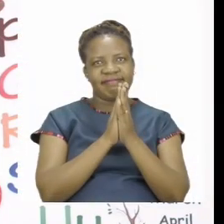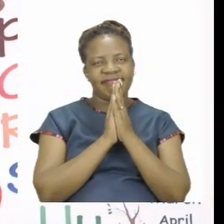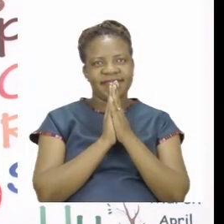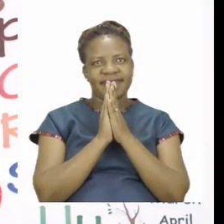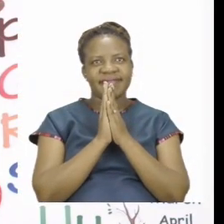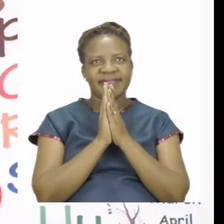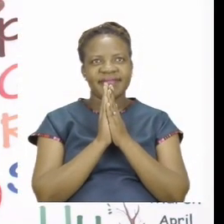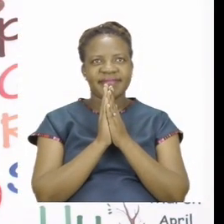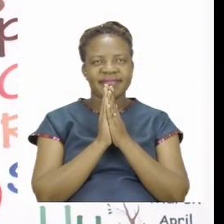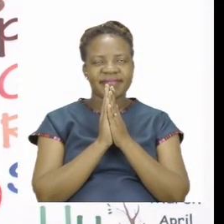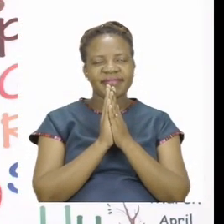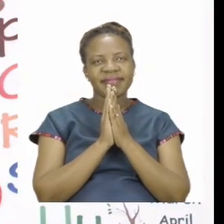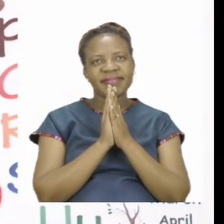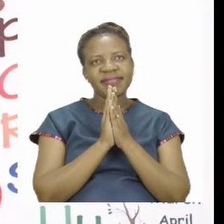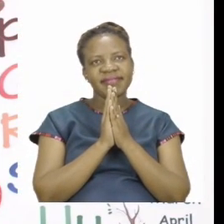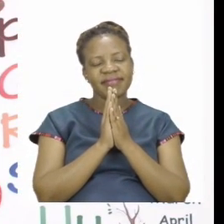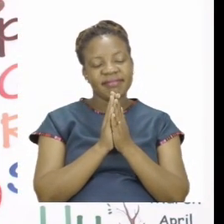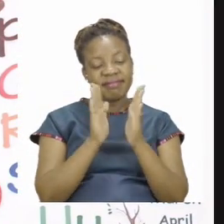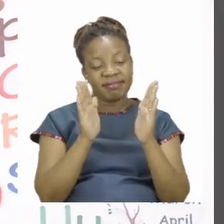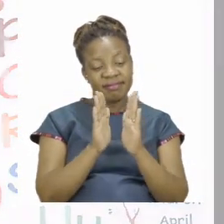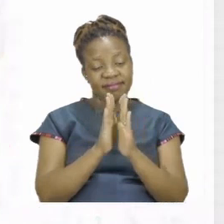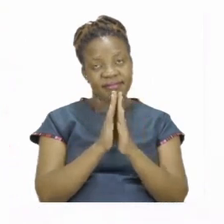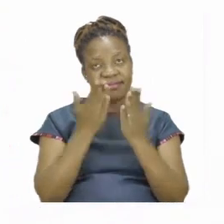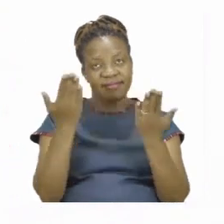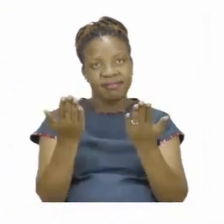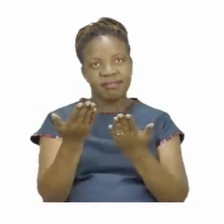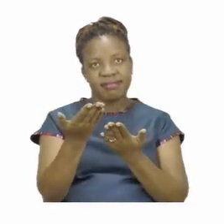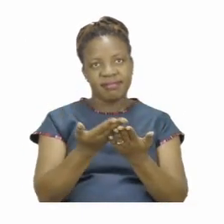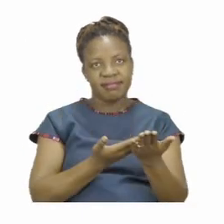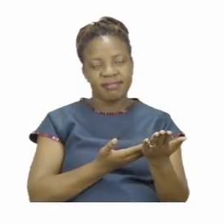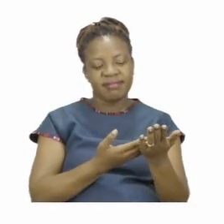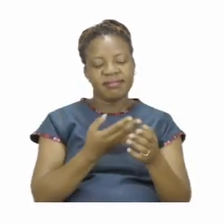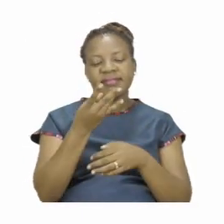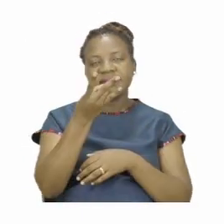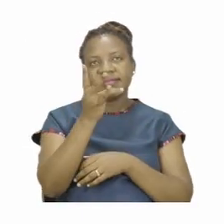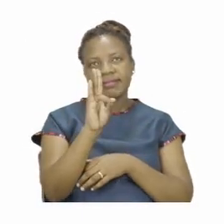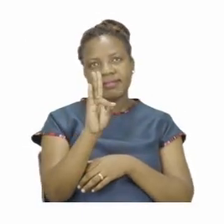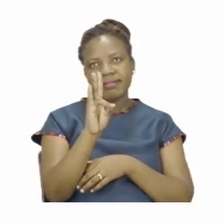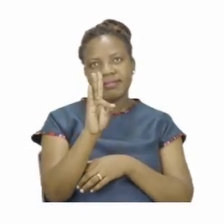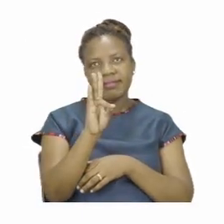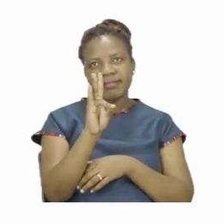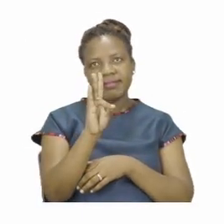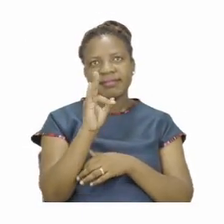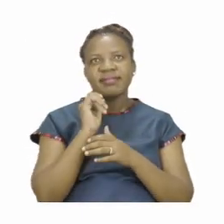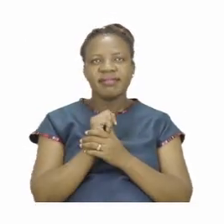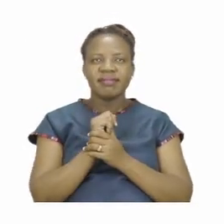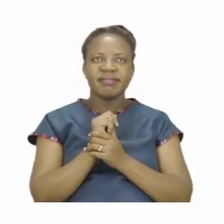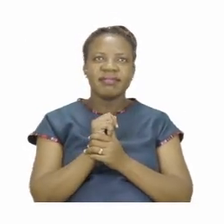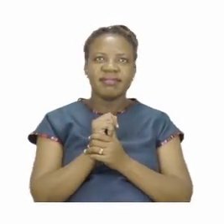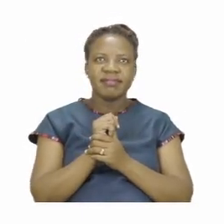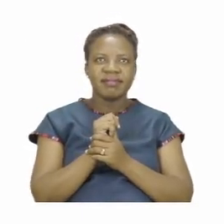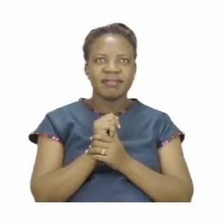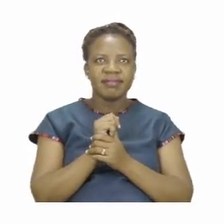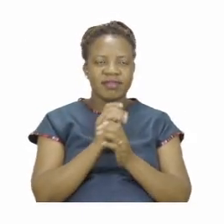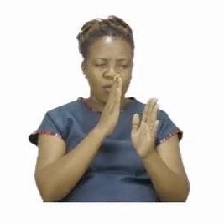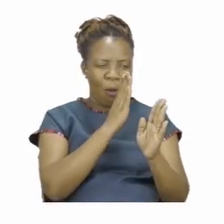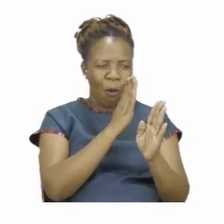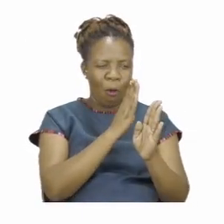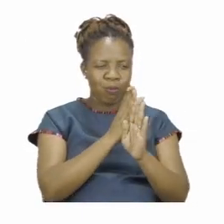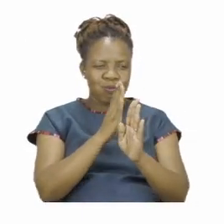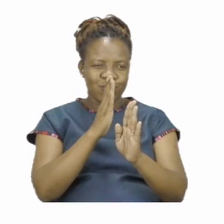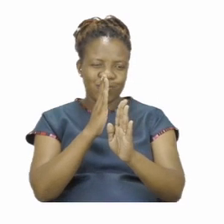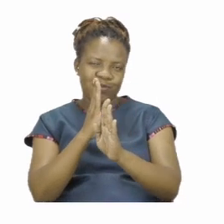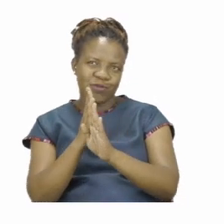For our lesson now, boys and girls, let's go to the next page, page 7. On page 7, we are going to be ordering and